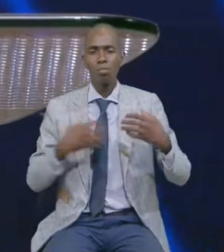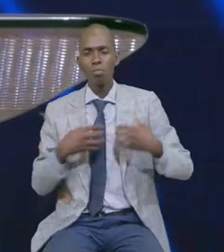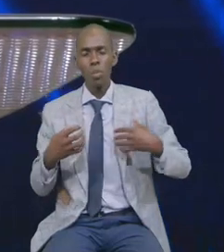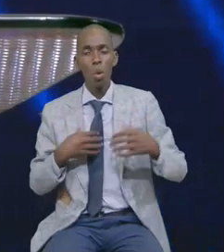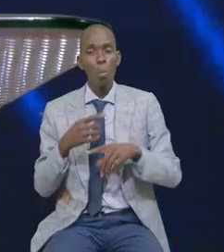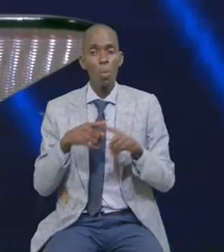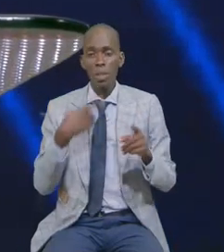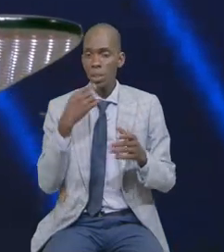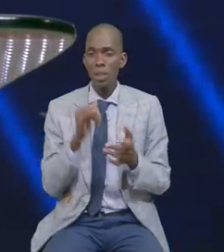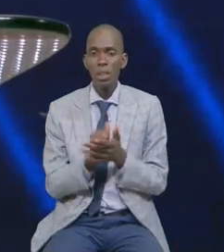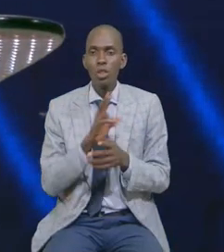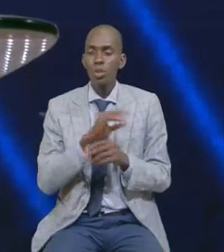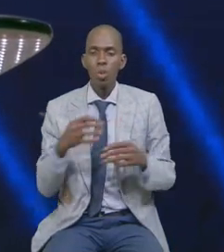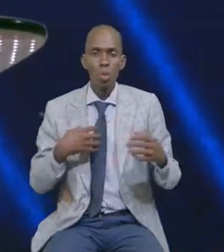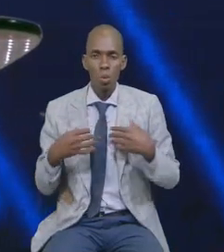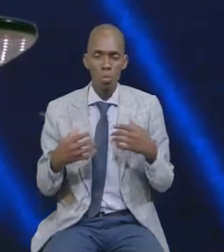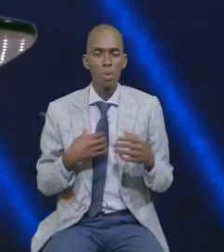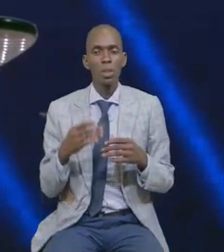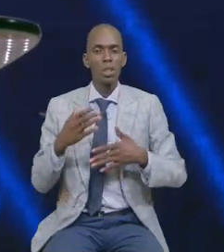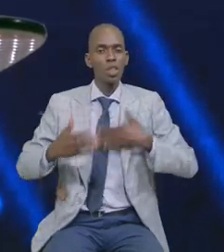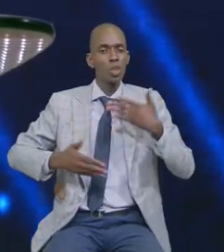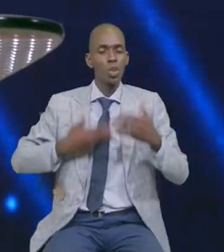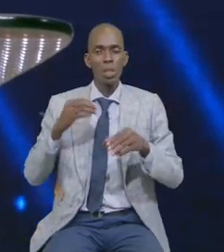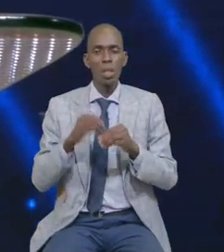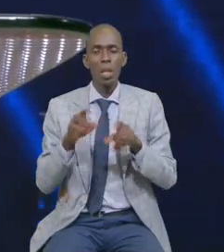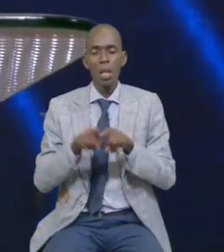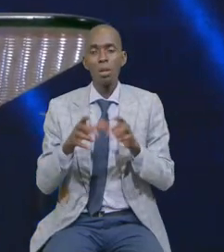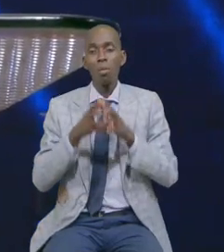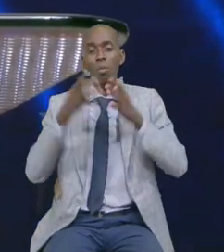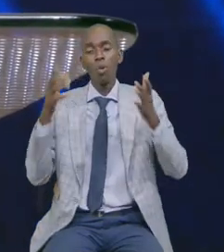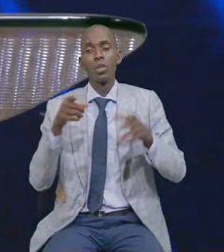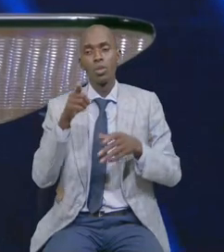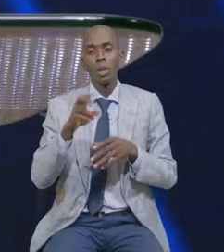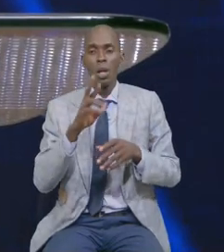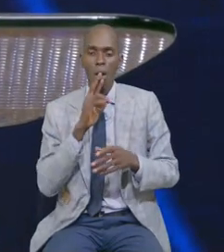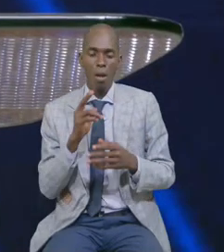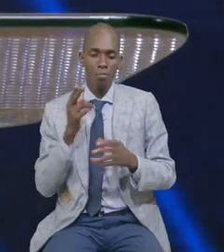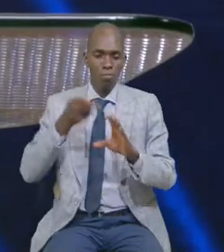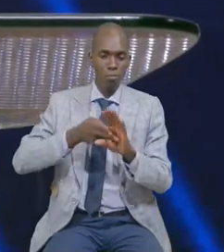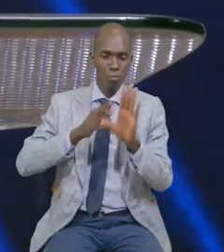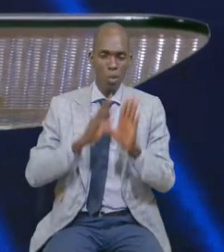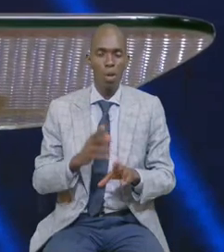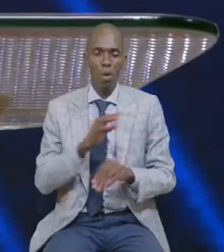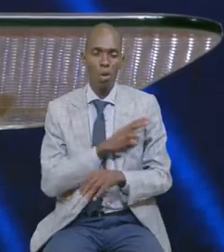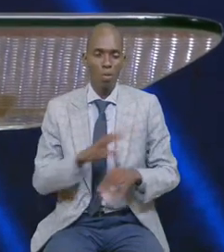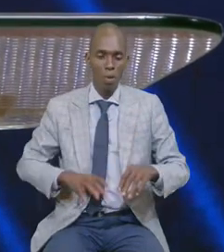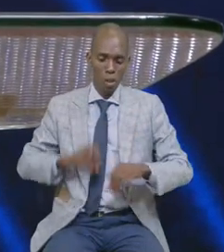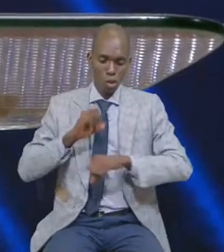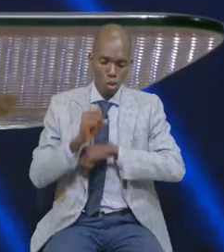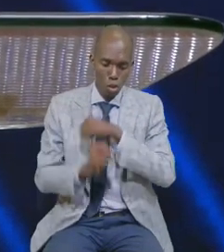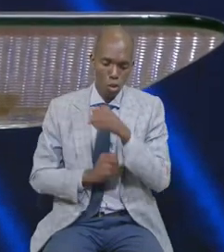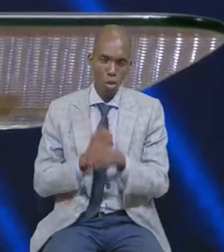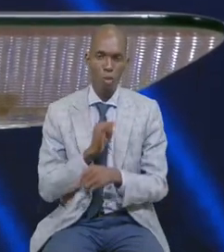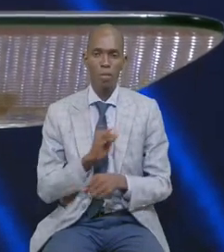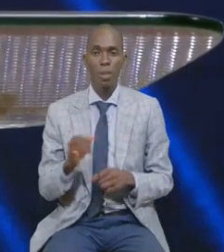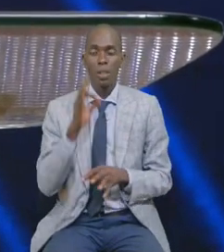complain, but rejoice inasmuch as ye are partakers of Christ's sufferings, of Christ's suffering.